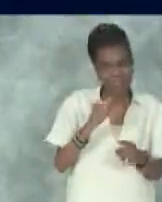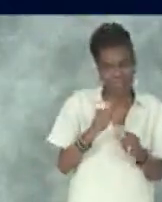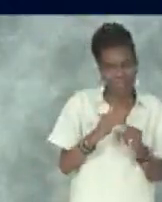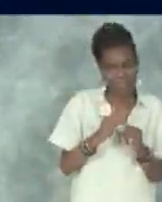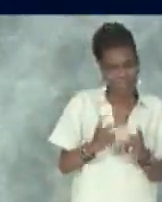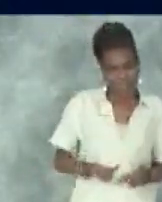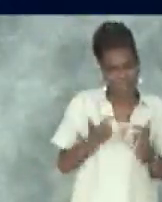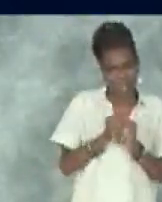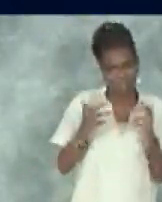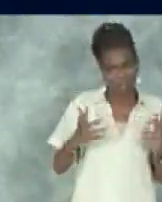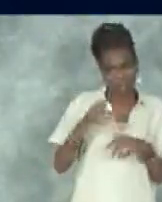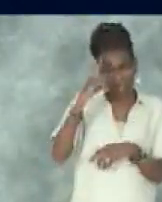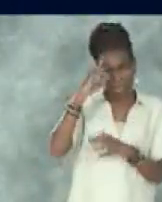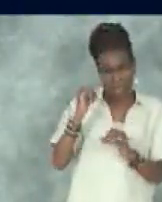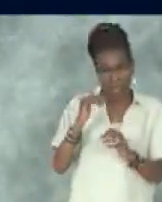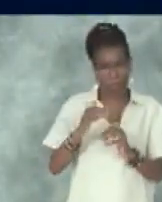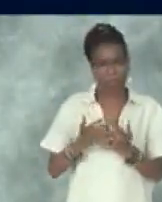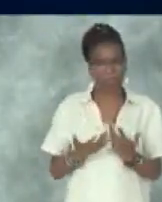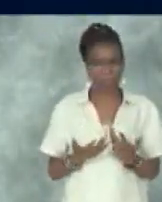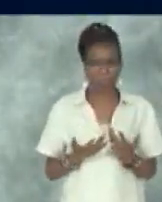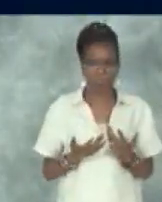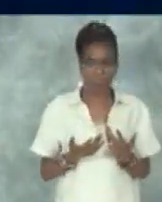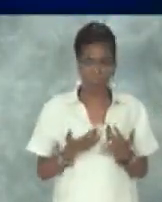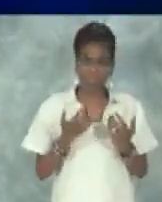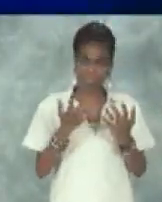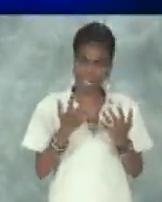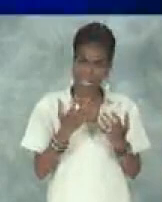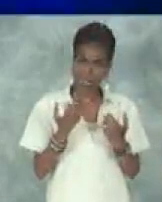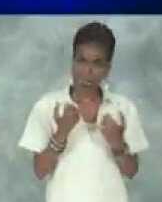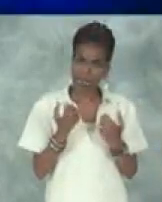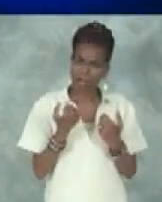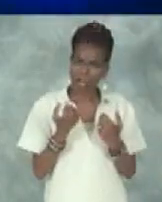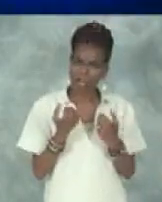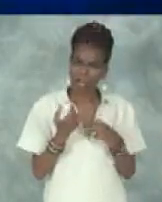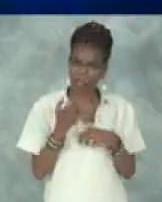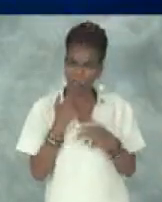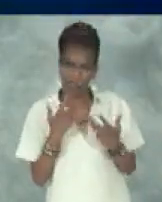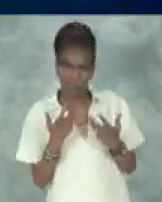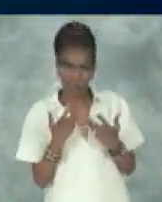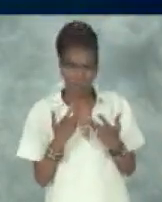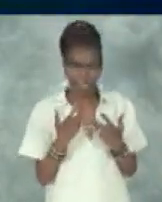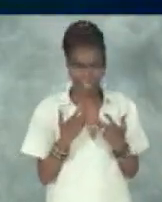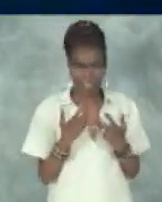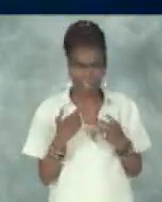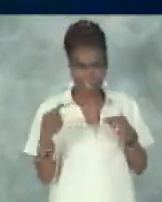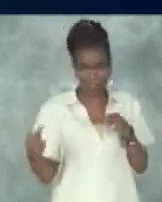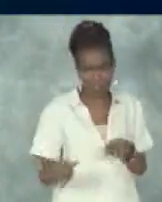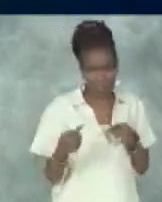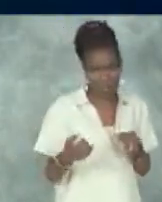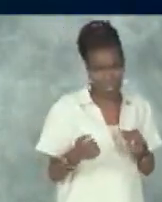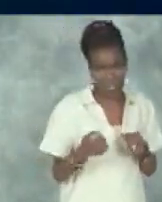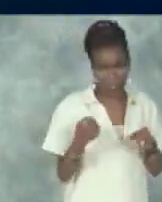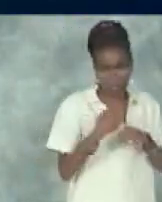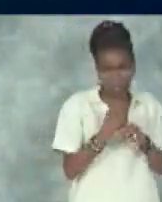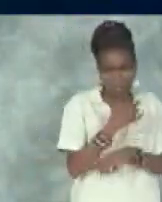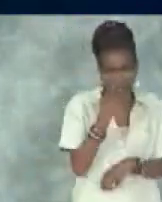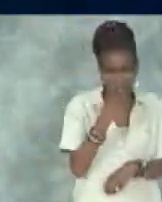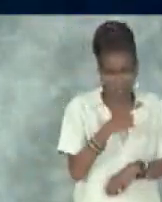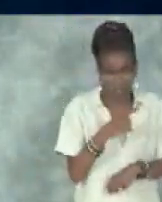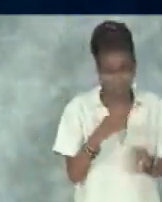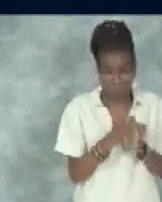you understand the book of Philippians, he is fighting against the Judaizers on one hand, that's the far right, and